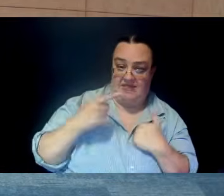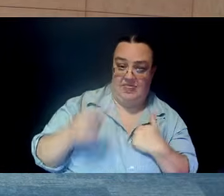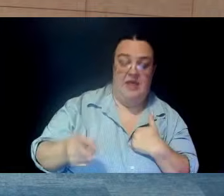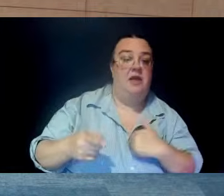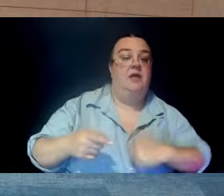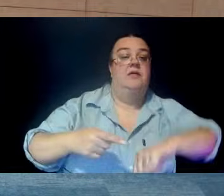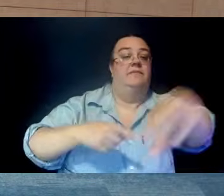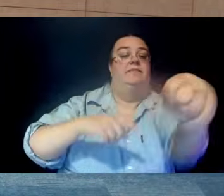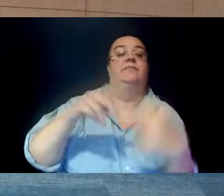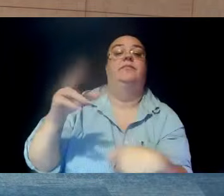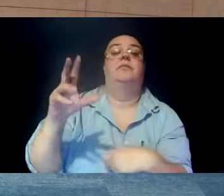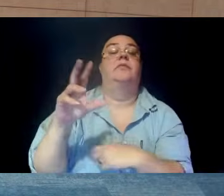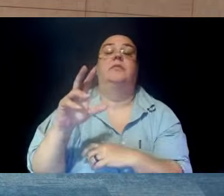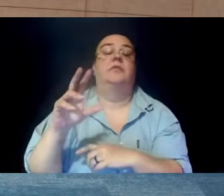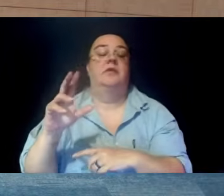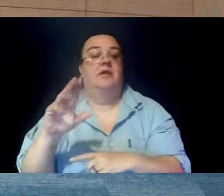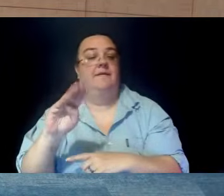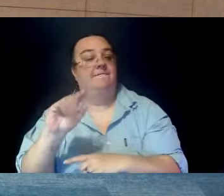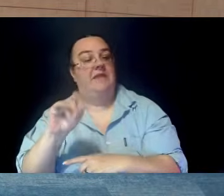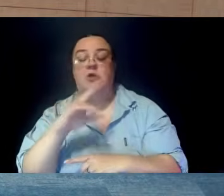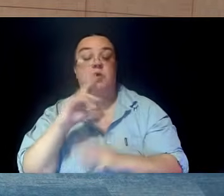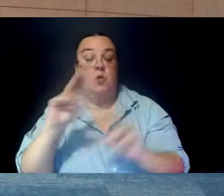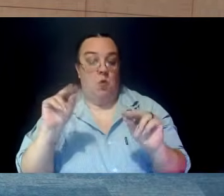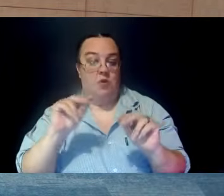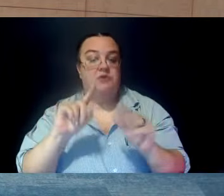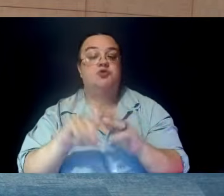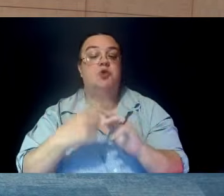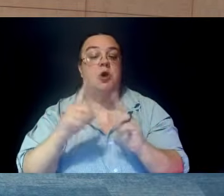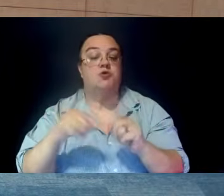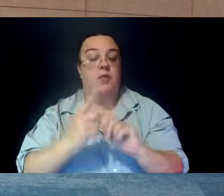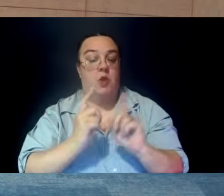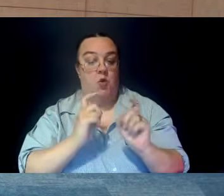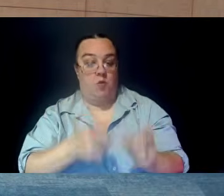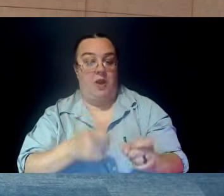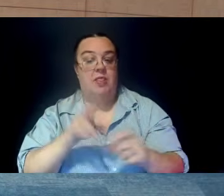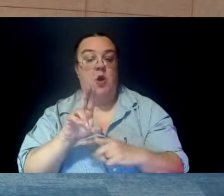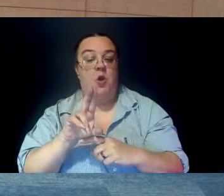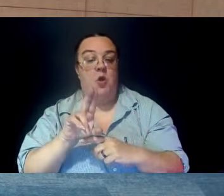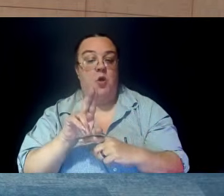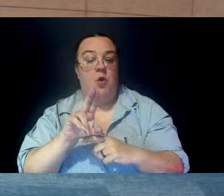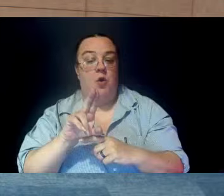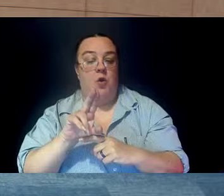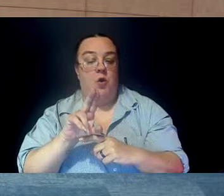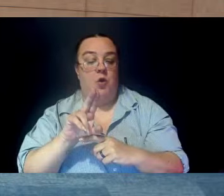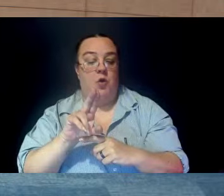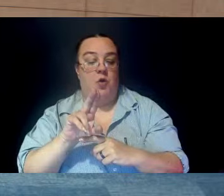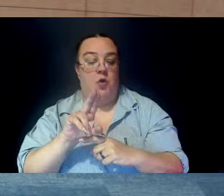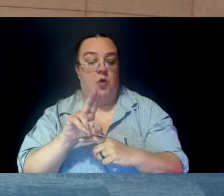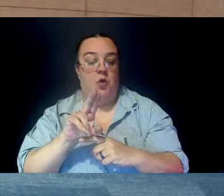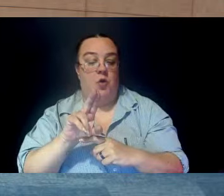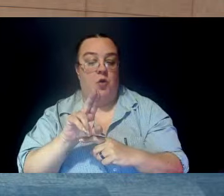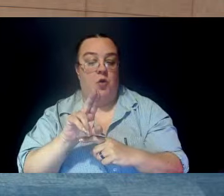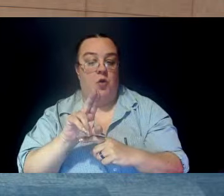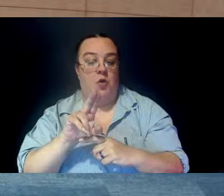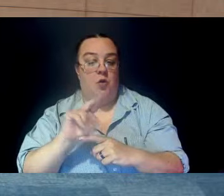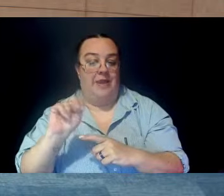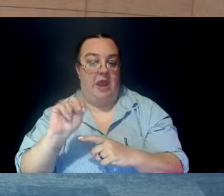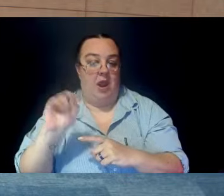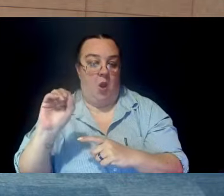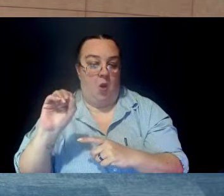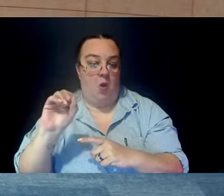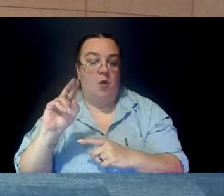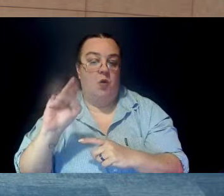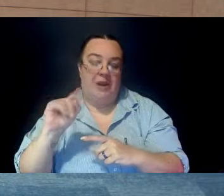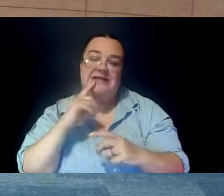It starts with when they are granted the use and occupancy permit. Okay. All right. Which are hard to get in Prince George's County, but